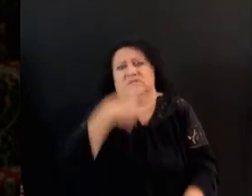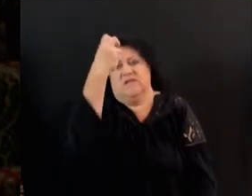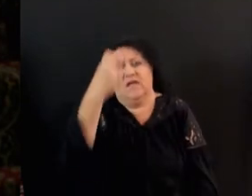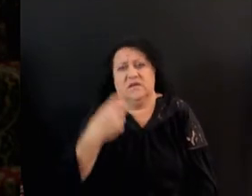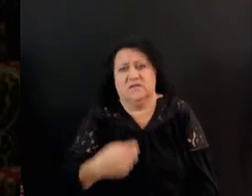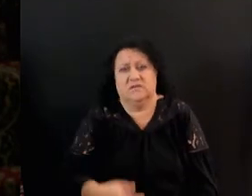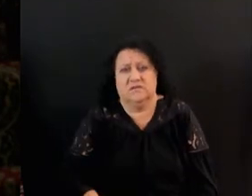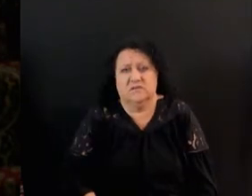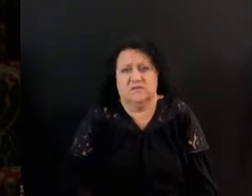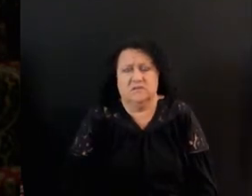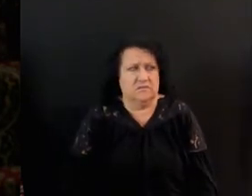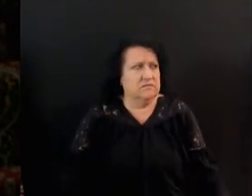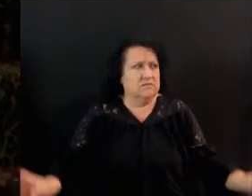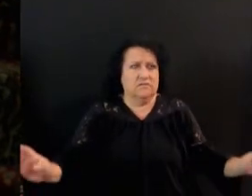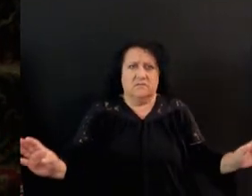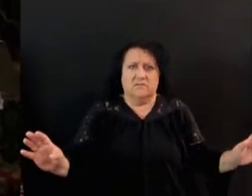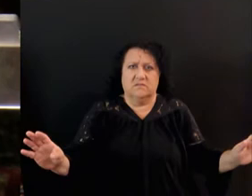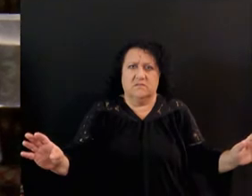How are we supposed to give thanks